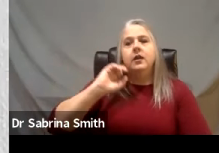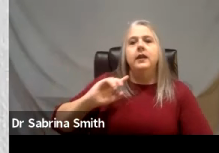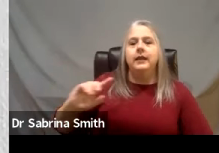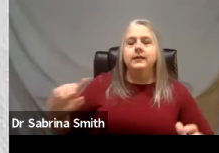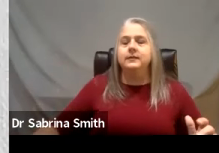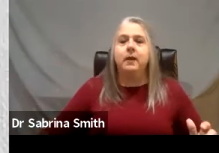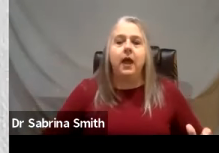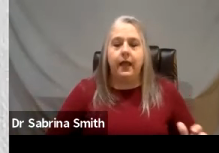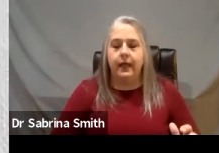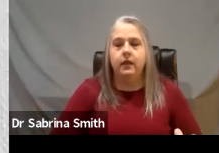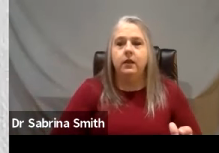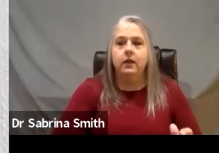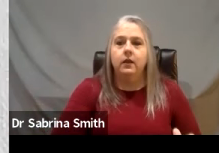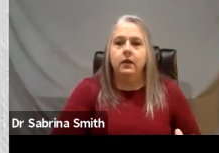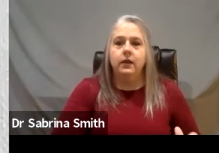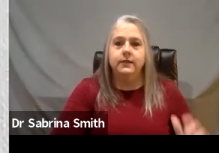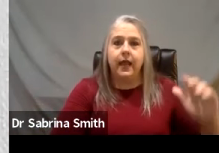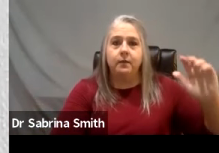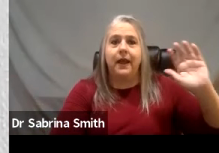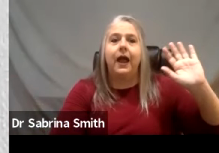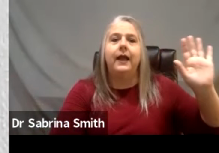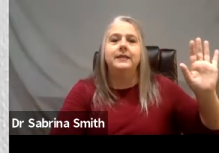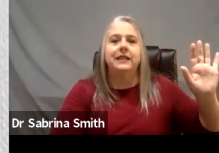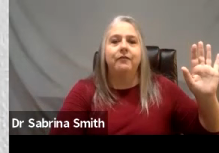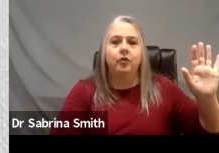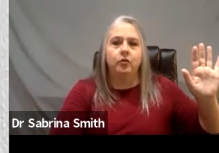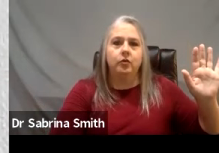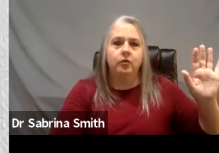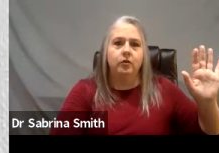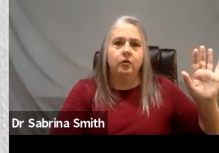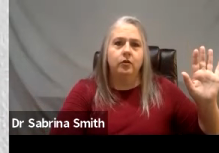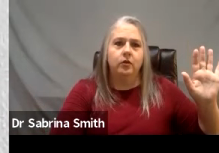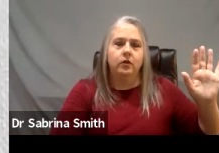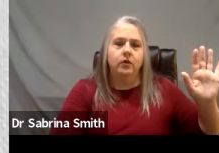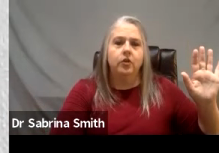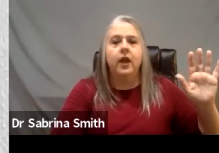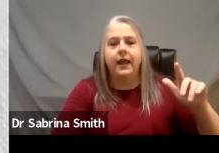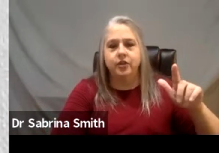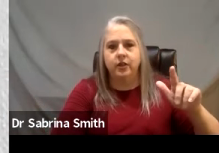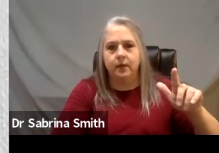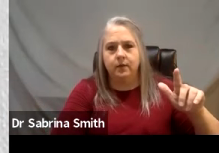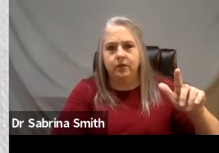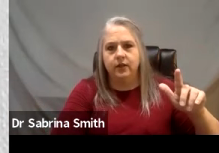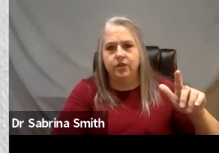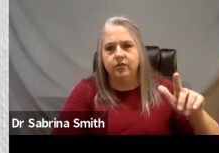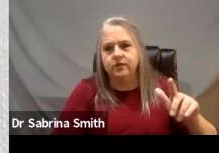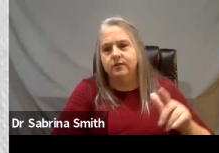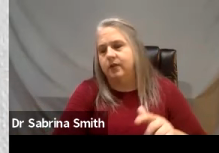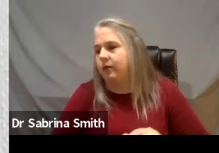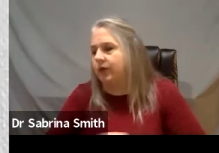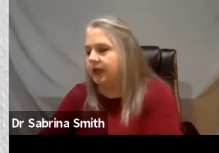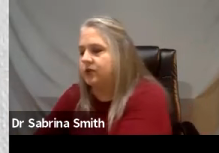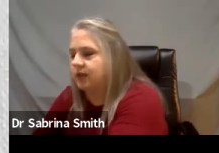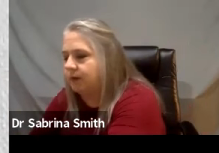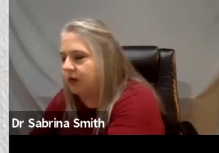NPR is like my highest level. You're not actually going to be able to look at each other's.